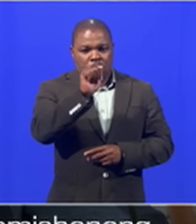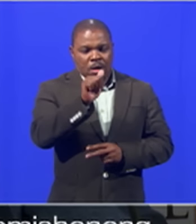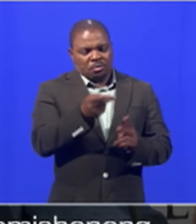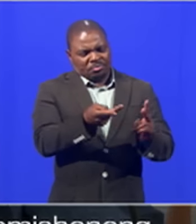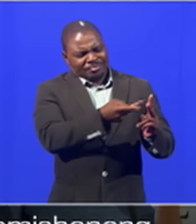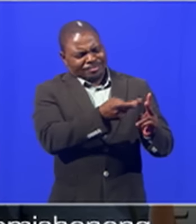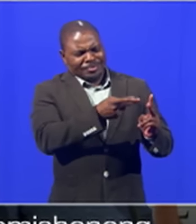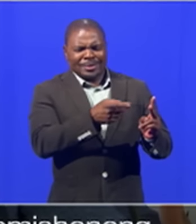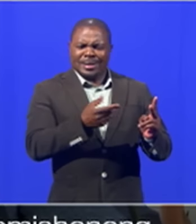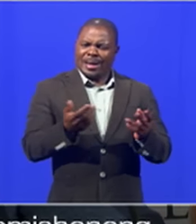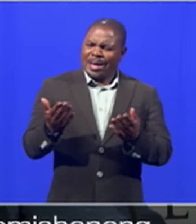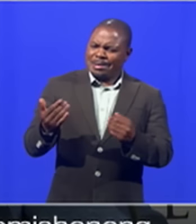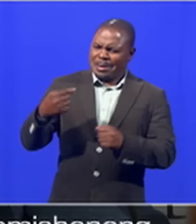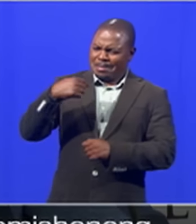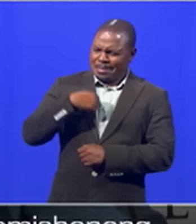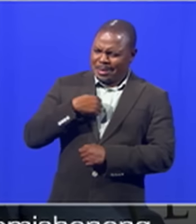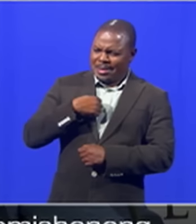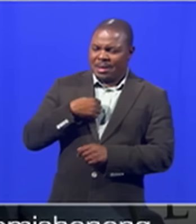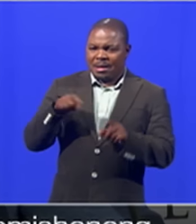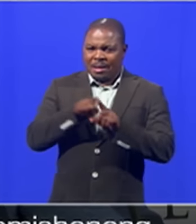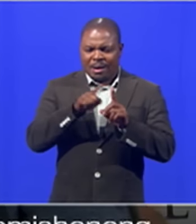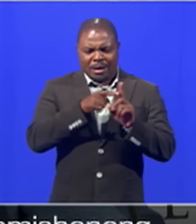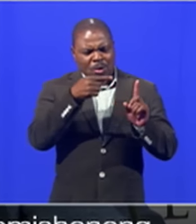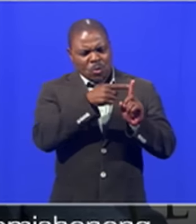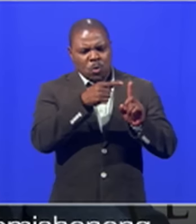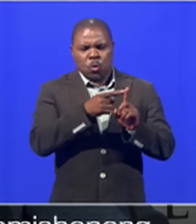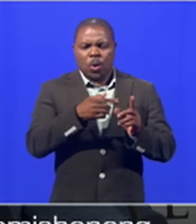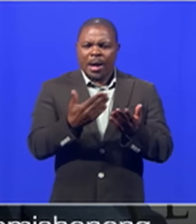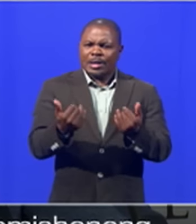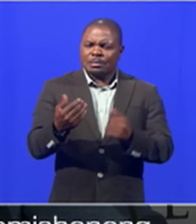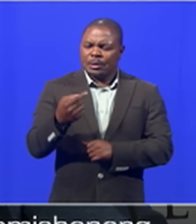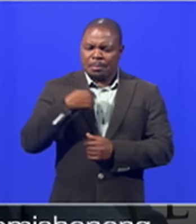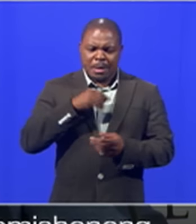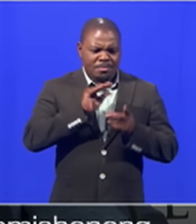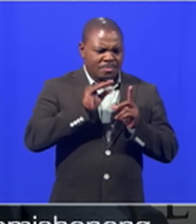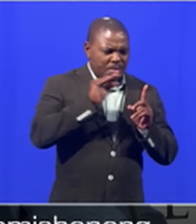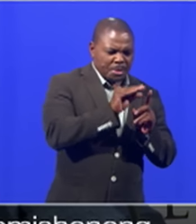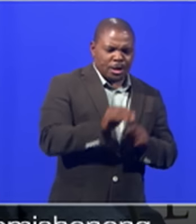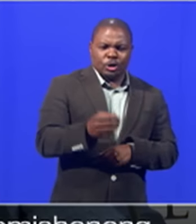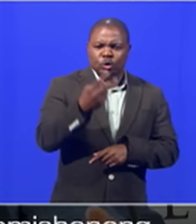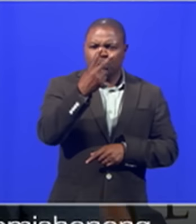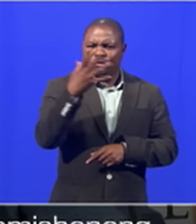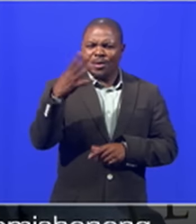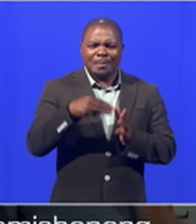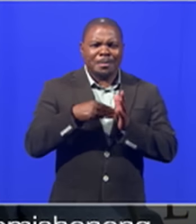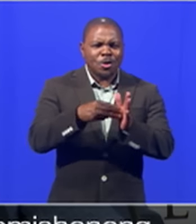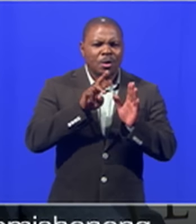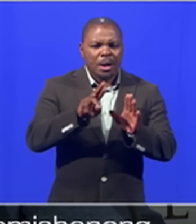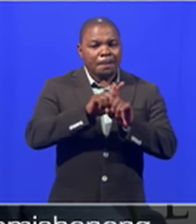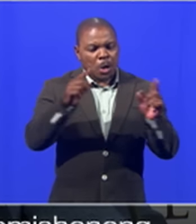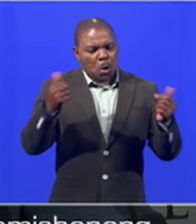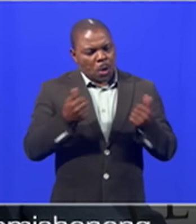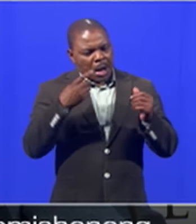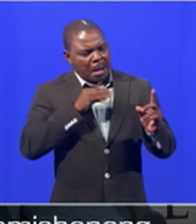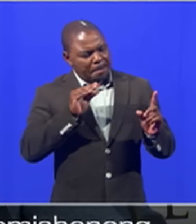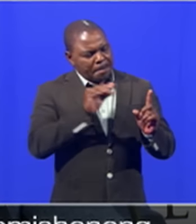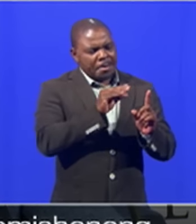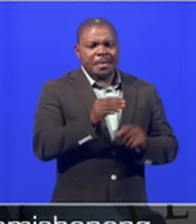people expect me, like Masemola, I expect 25 million rand from me, and I have already given him 5 million